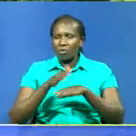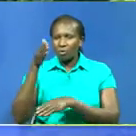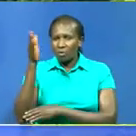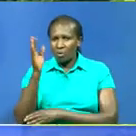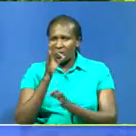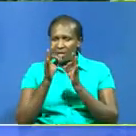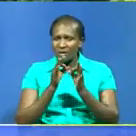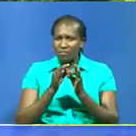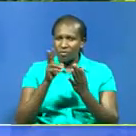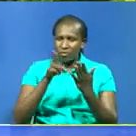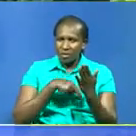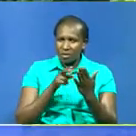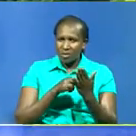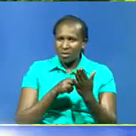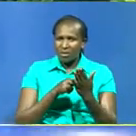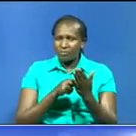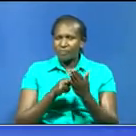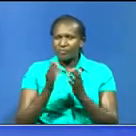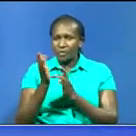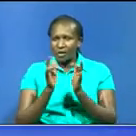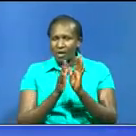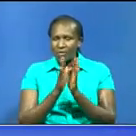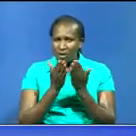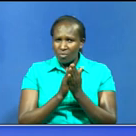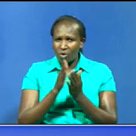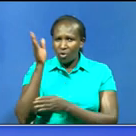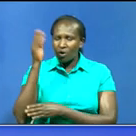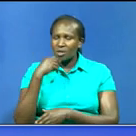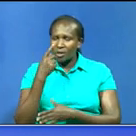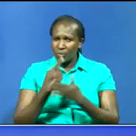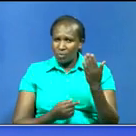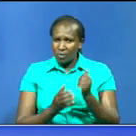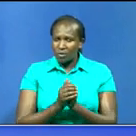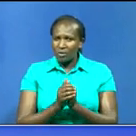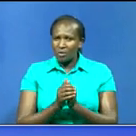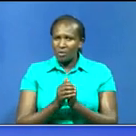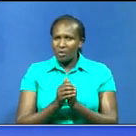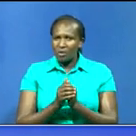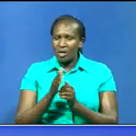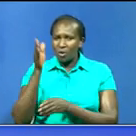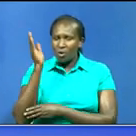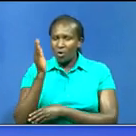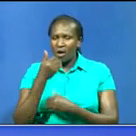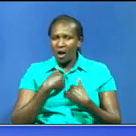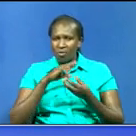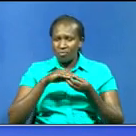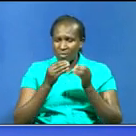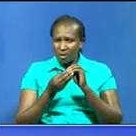you read Ecclesiastes chapter 3 verse 11, Mungu anasema that he has made everything beautiful in his